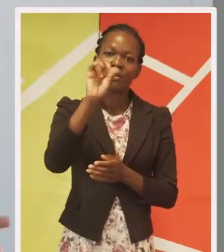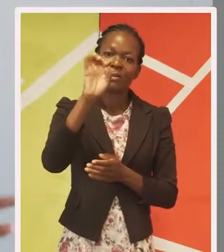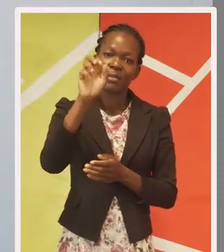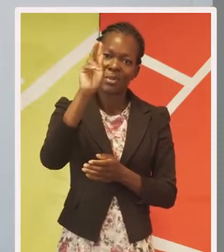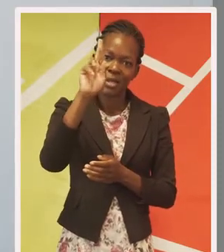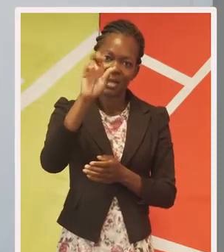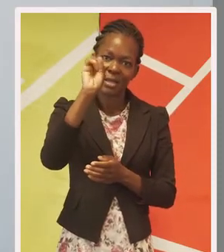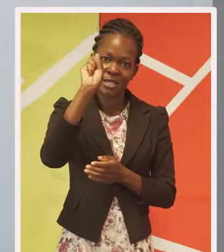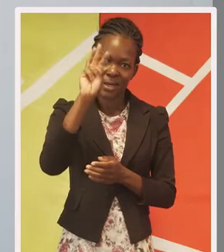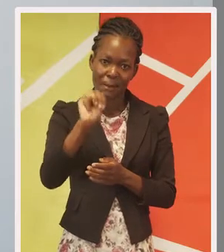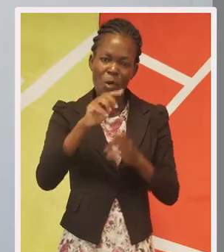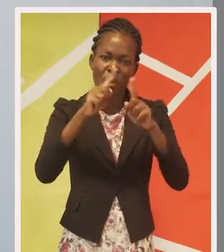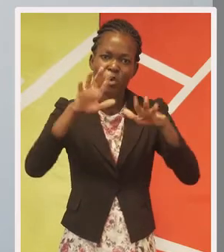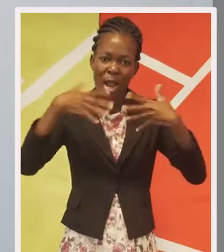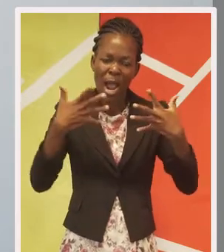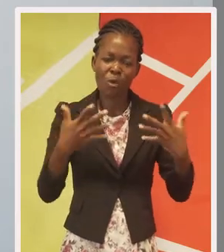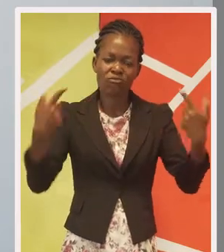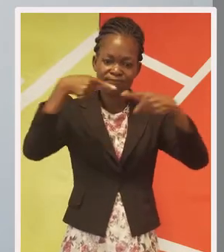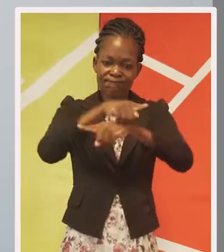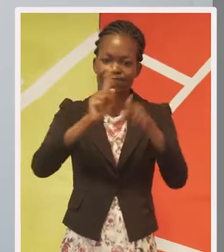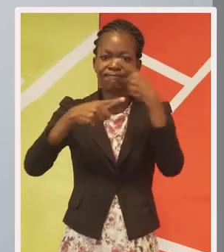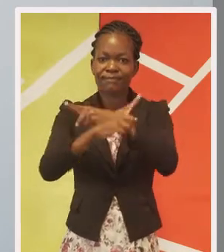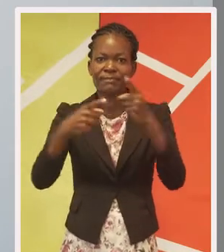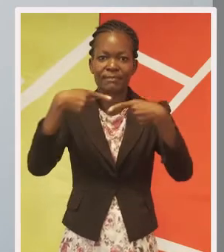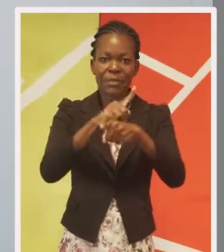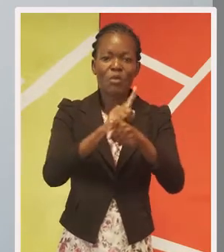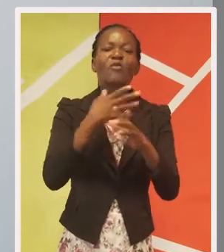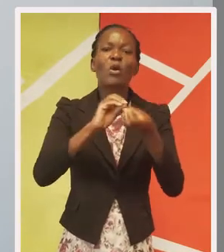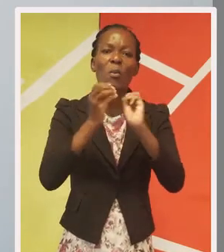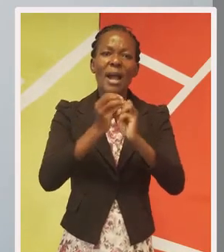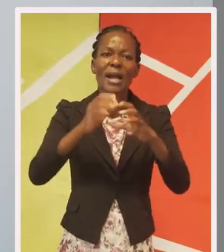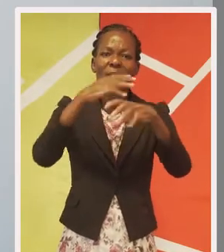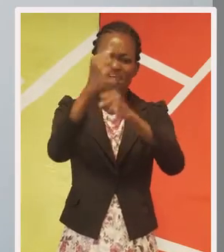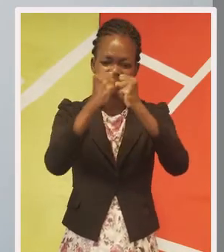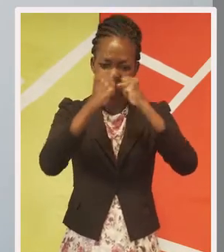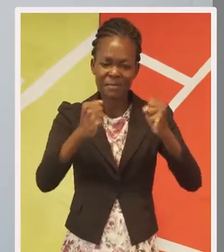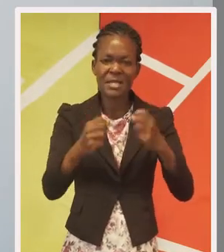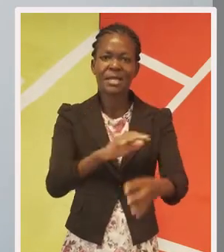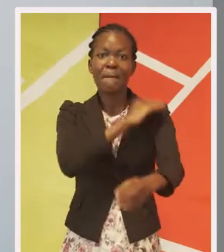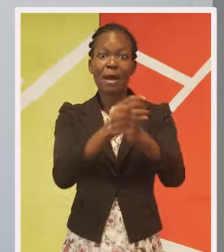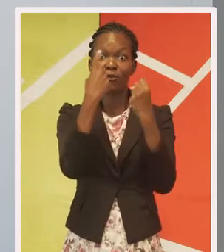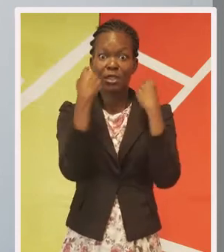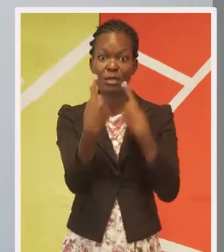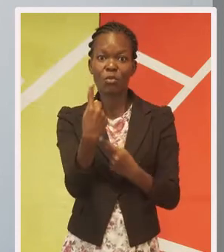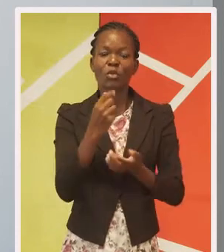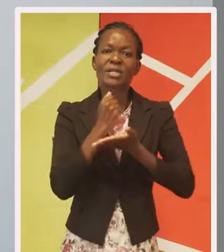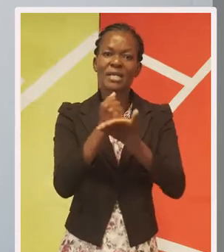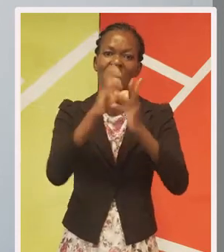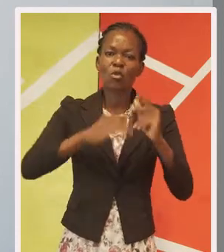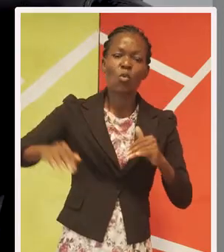and how these two systems will intersect to create a bigger monster that preys on